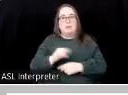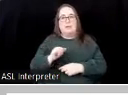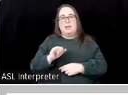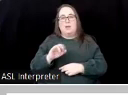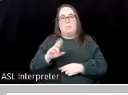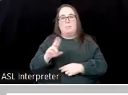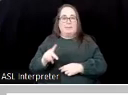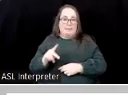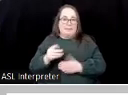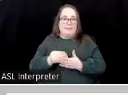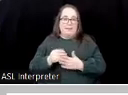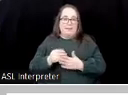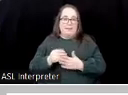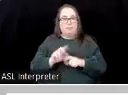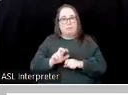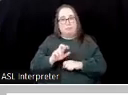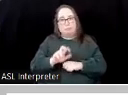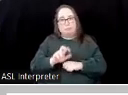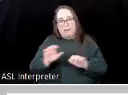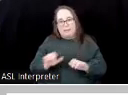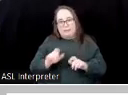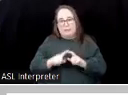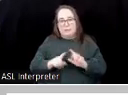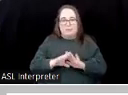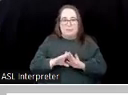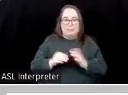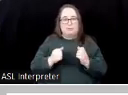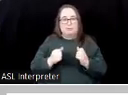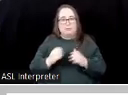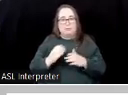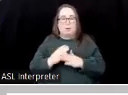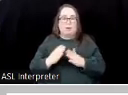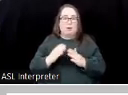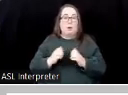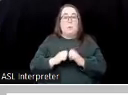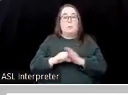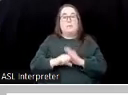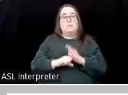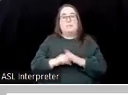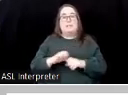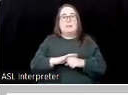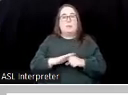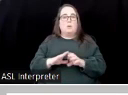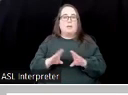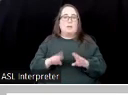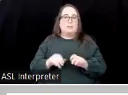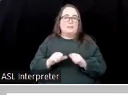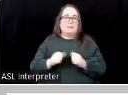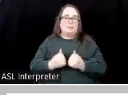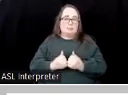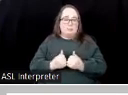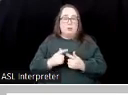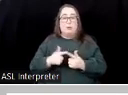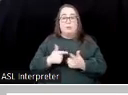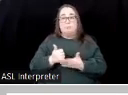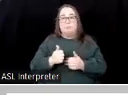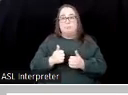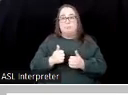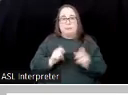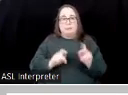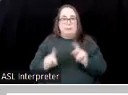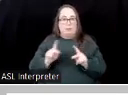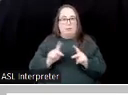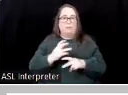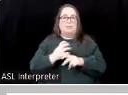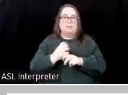funding to implement activities to develop and strengthen partnerships with state and local housing agencies to assist individuals